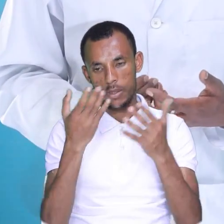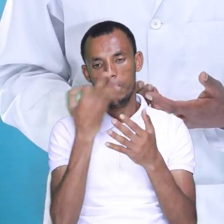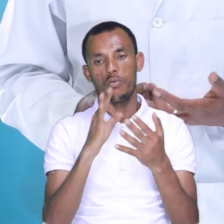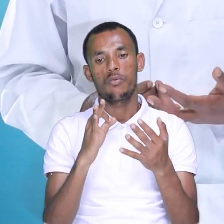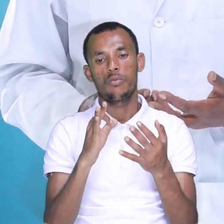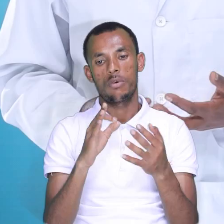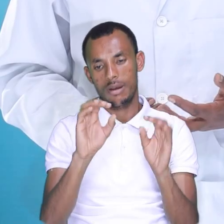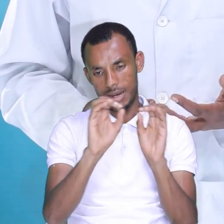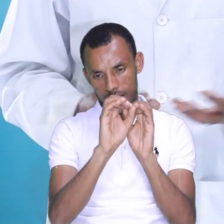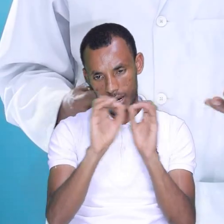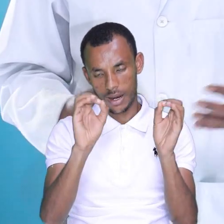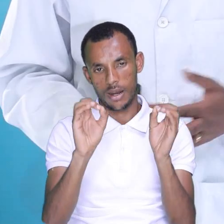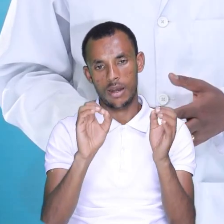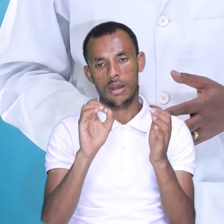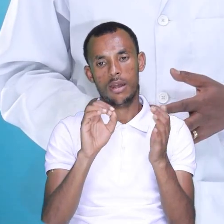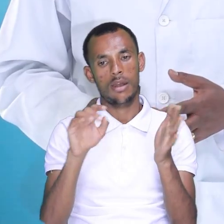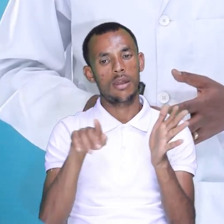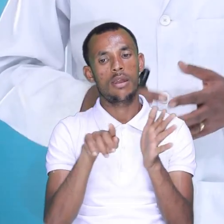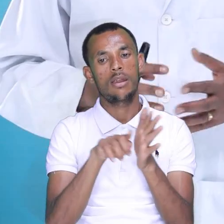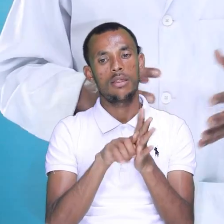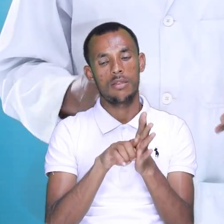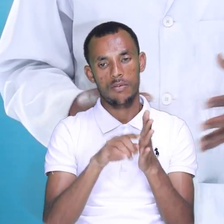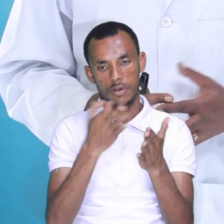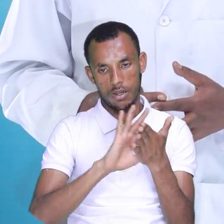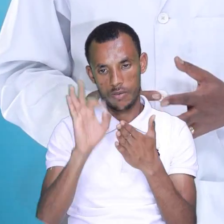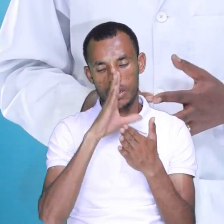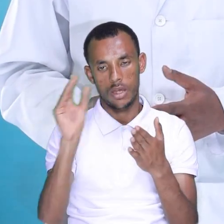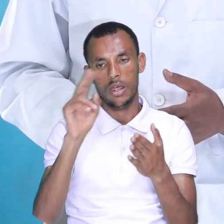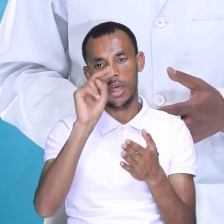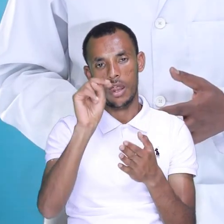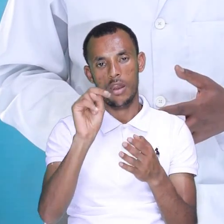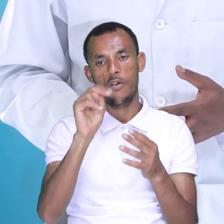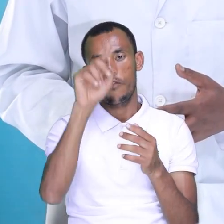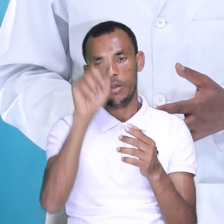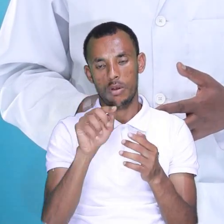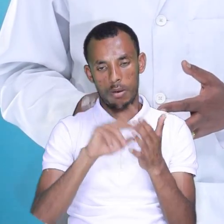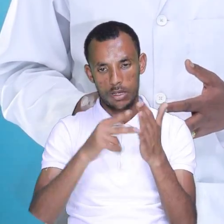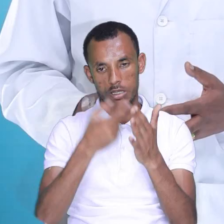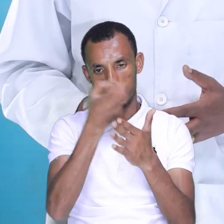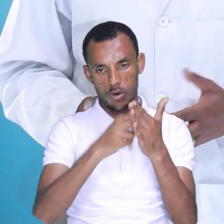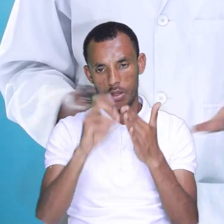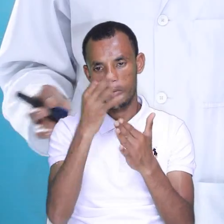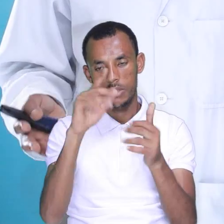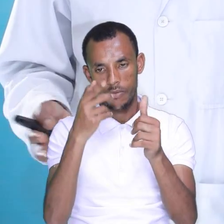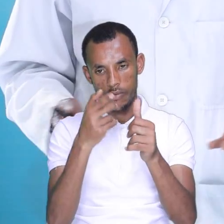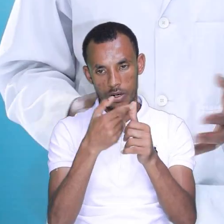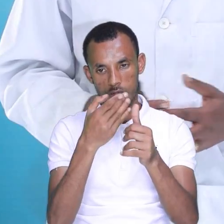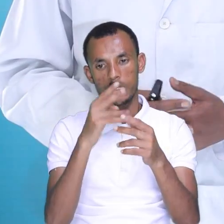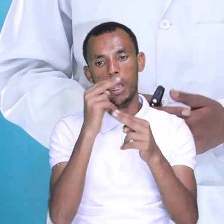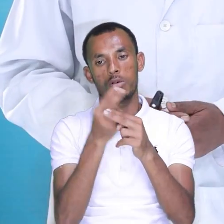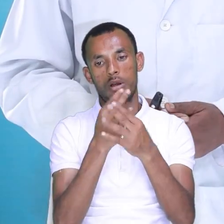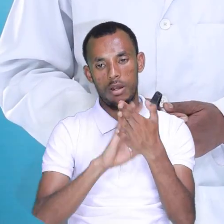non-negative integer, then n factorial, which means the product of the first n natural